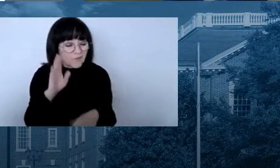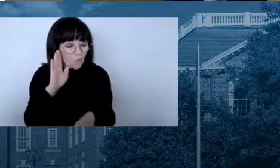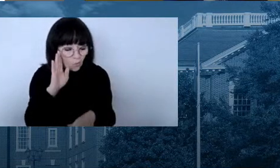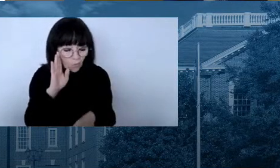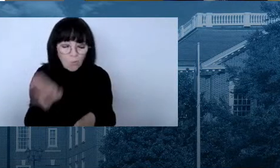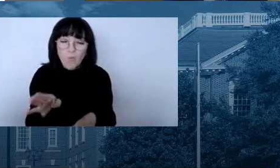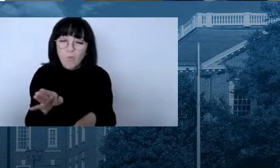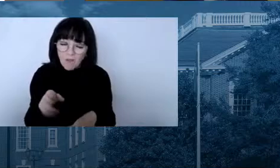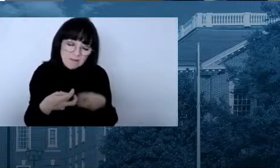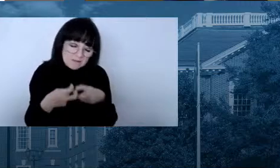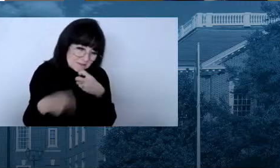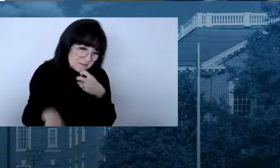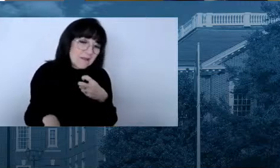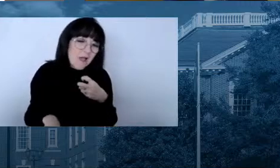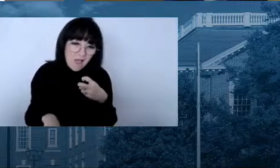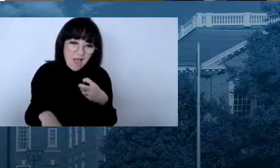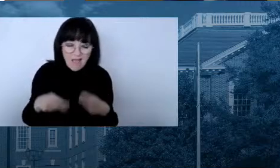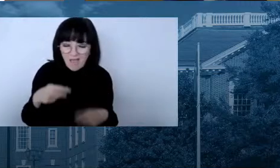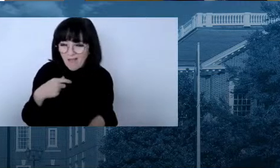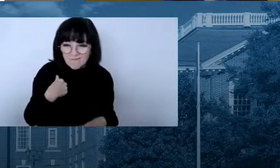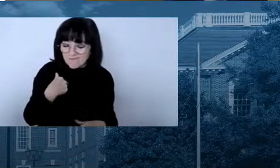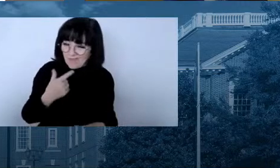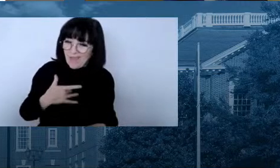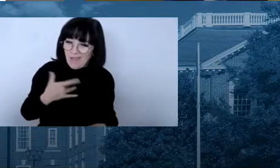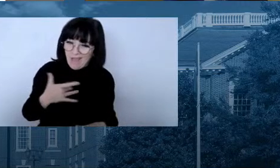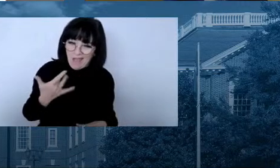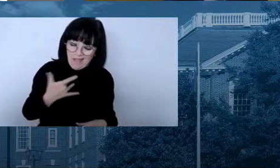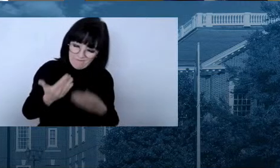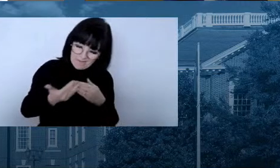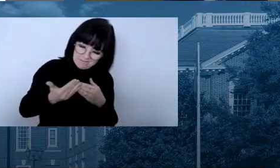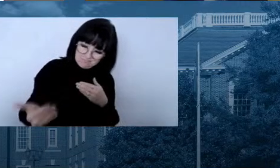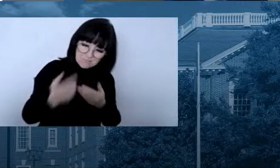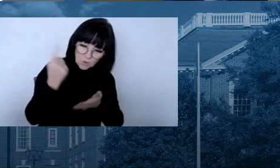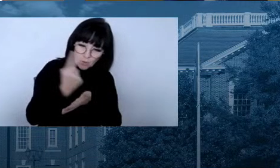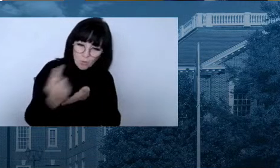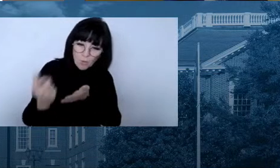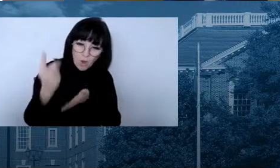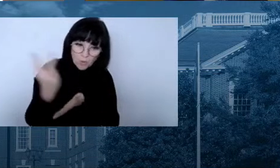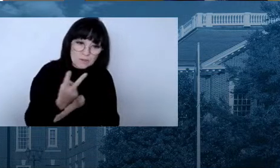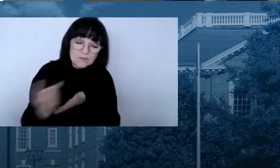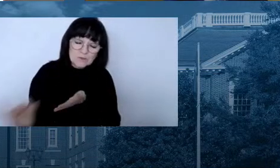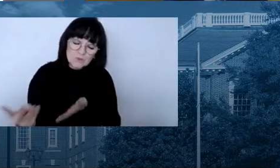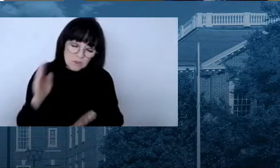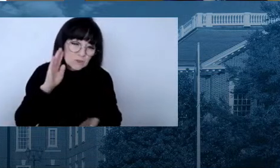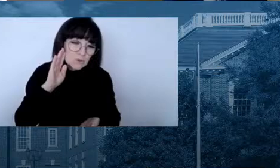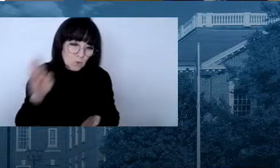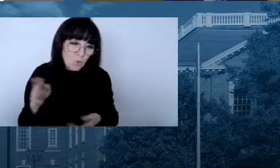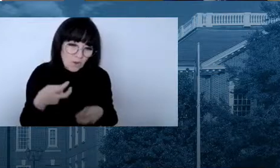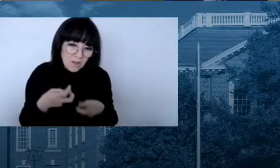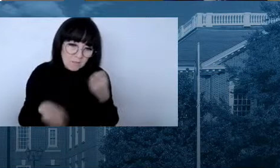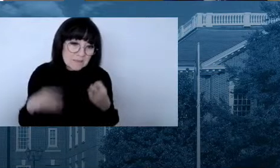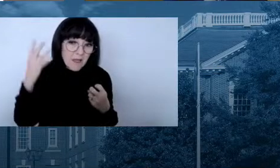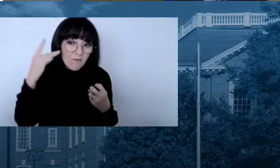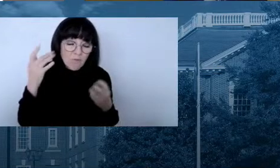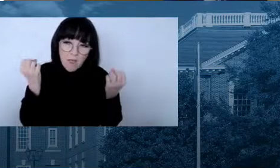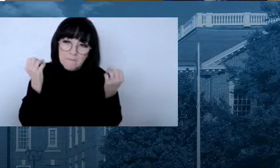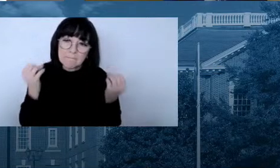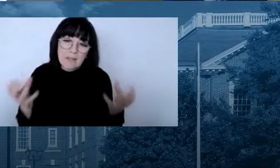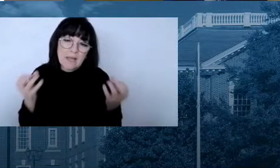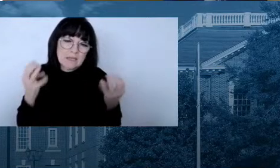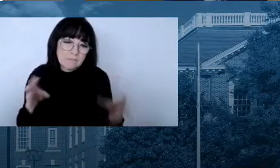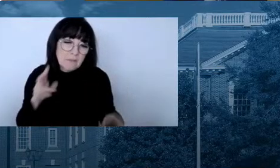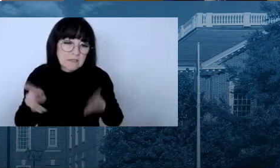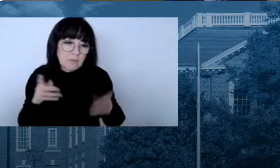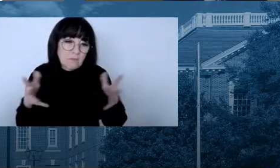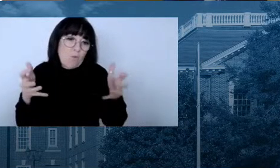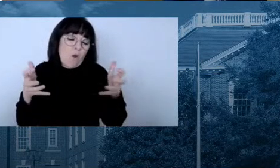for probably the next at least week or so, if not a bit longer. And I should mention that we do and have